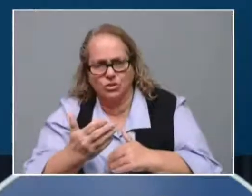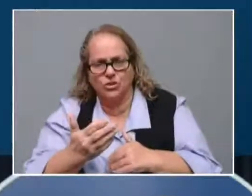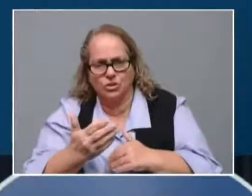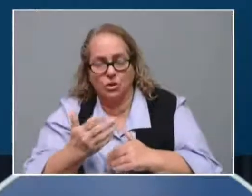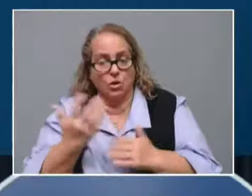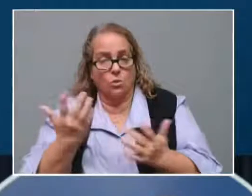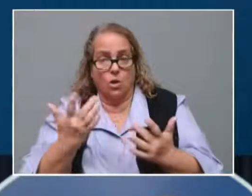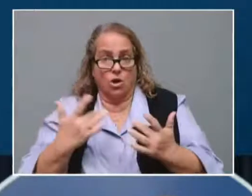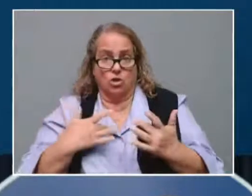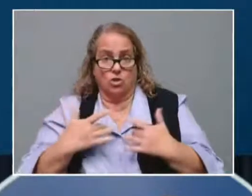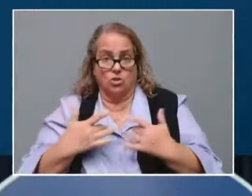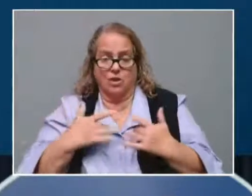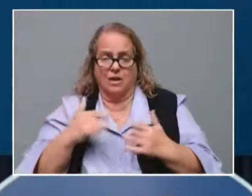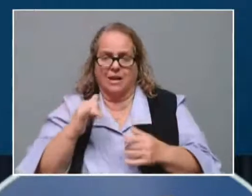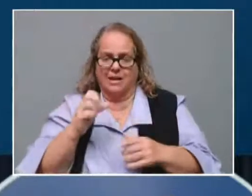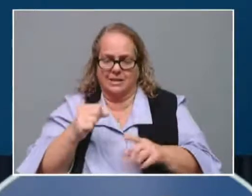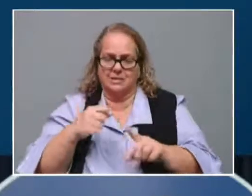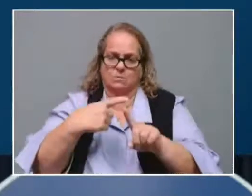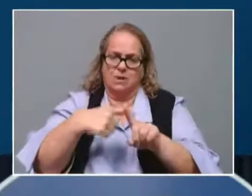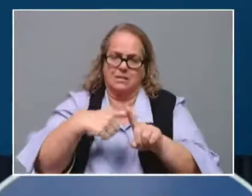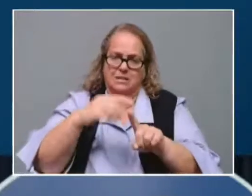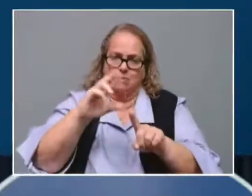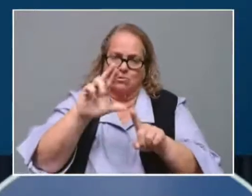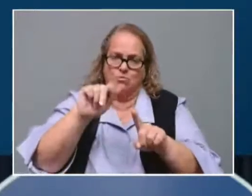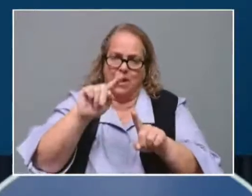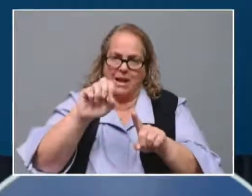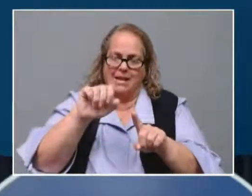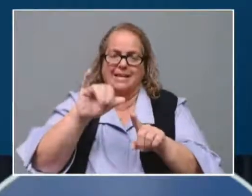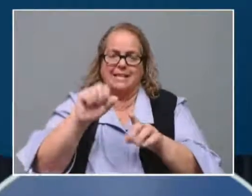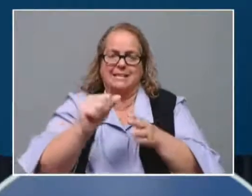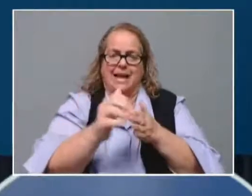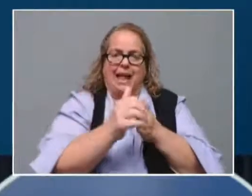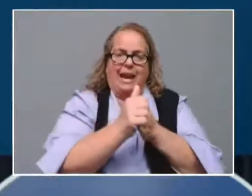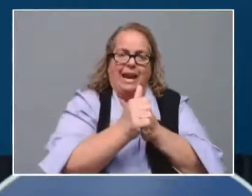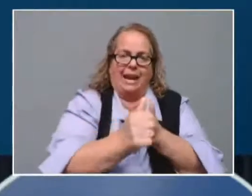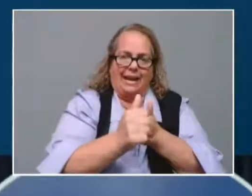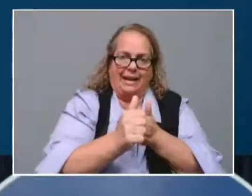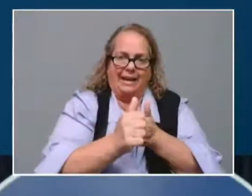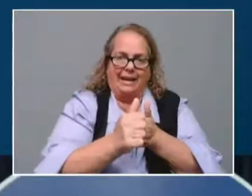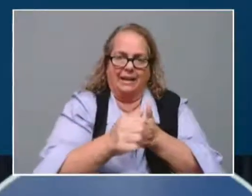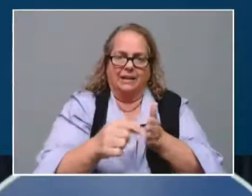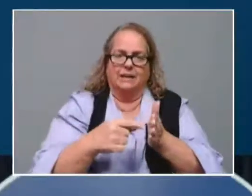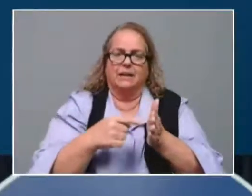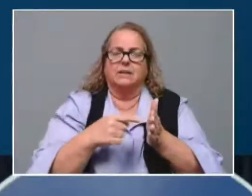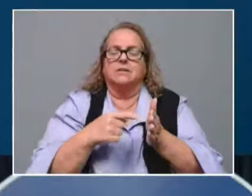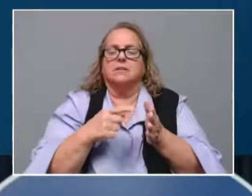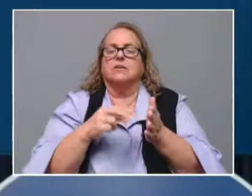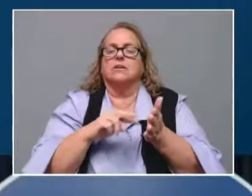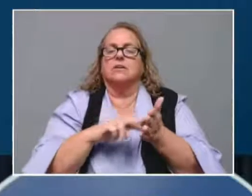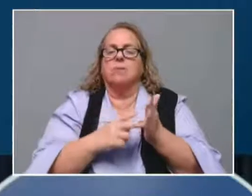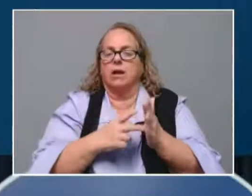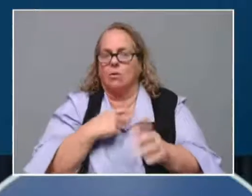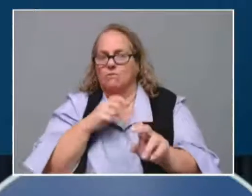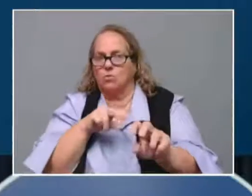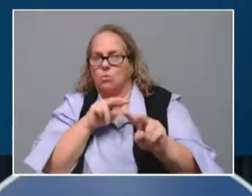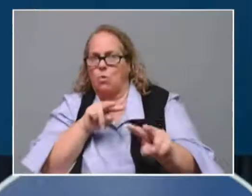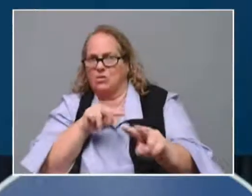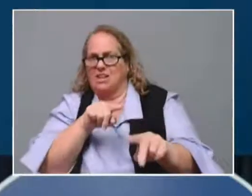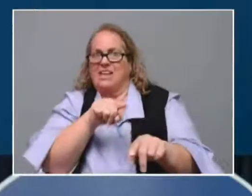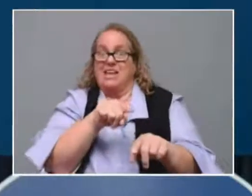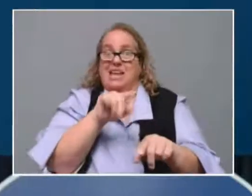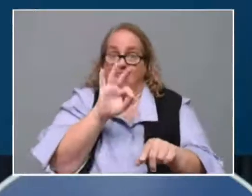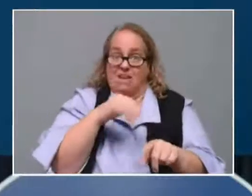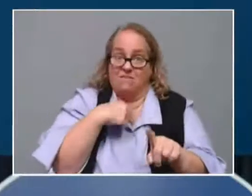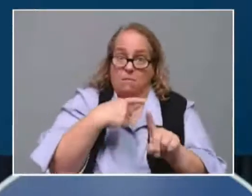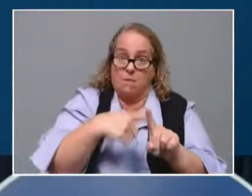leading indicator, and that these numbers are the lagging indicators. So again, though, we're thankful for